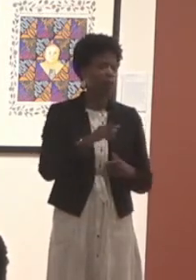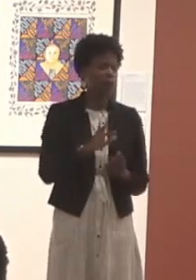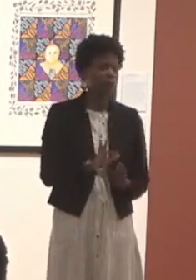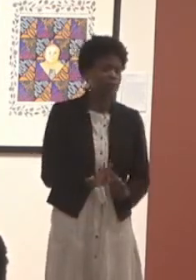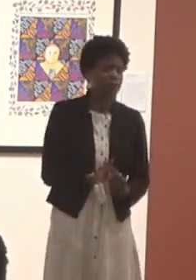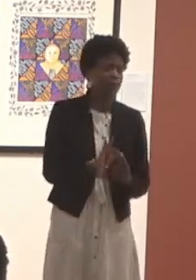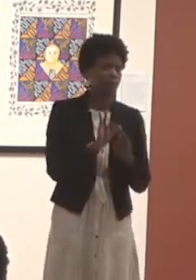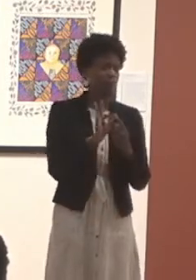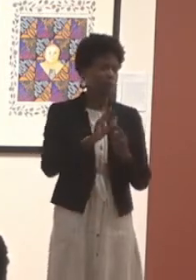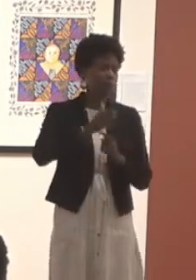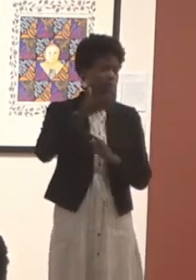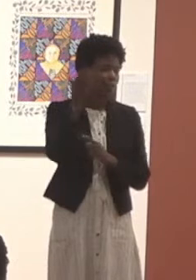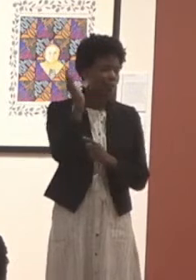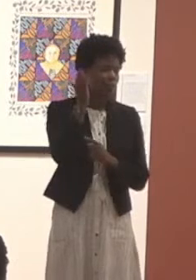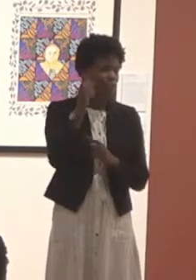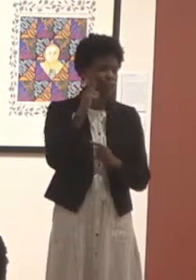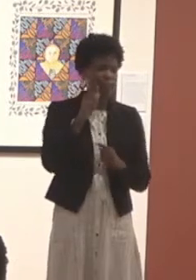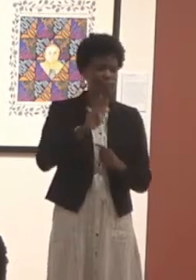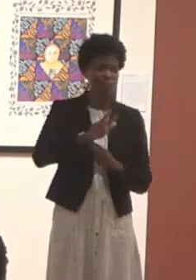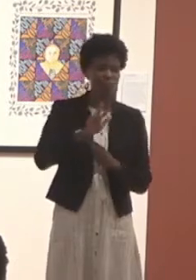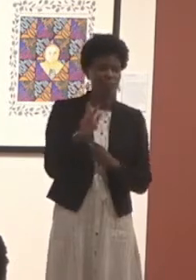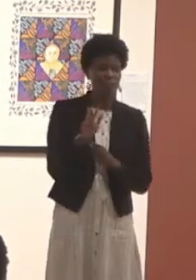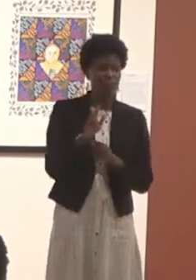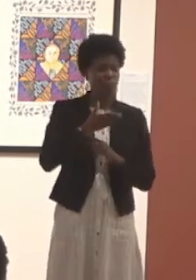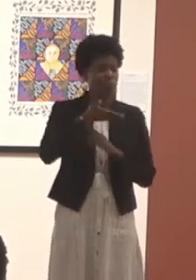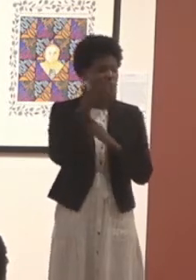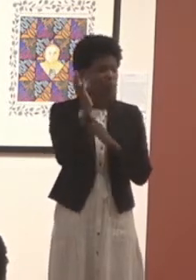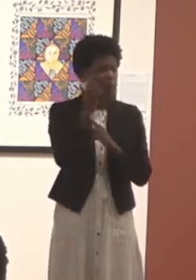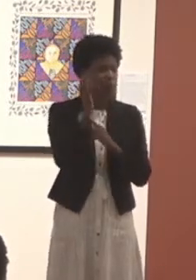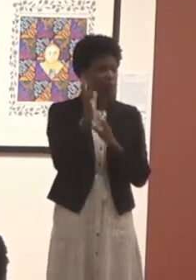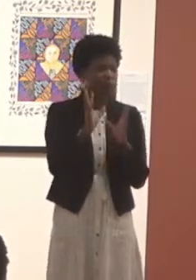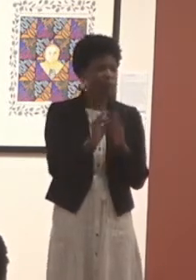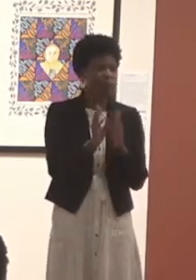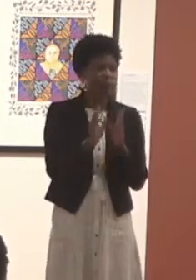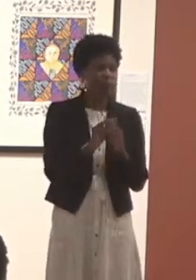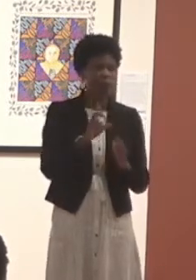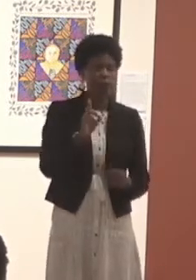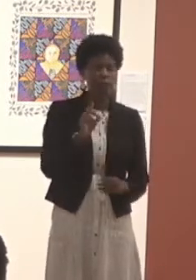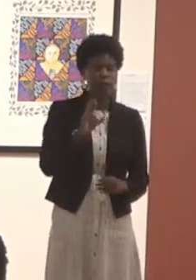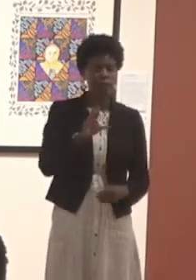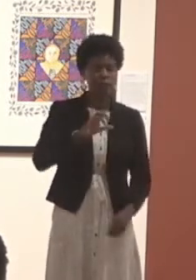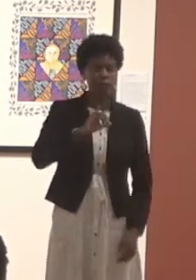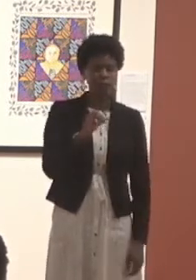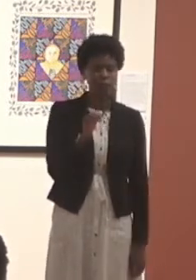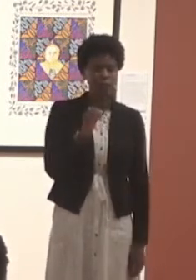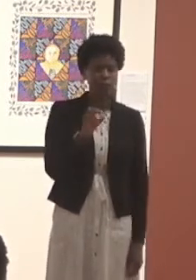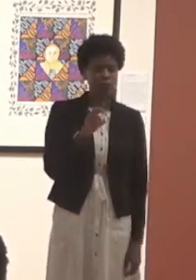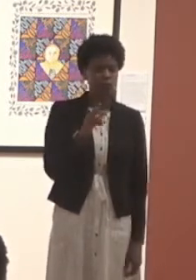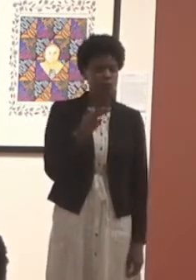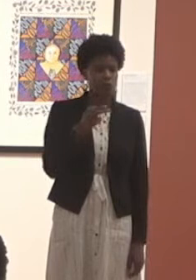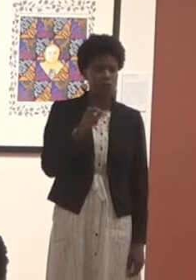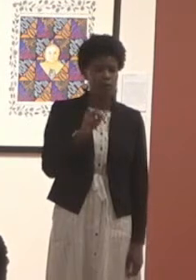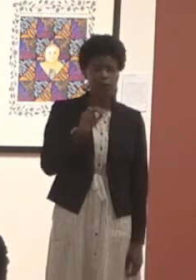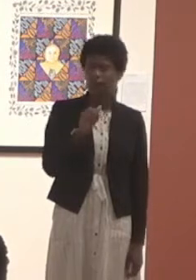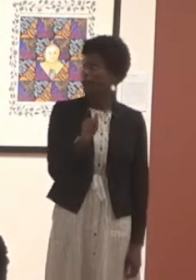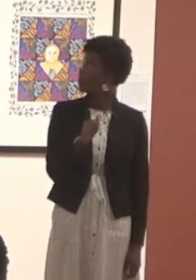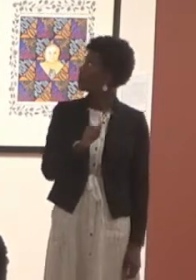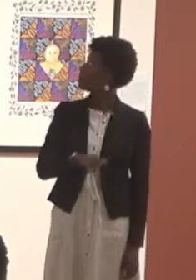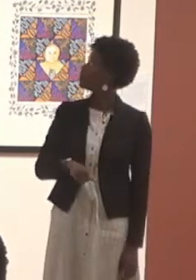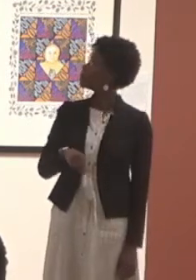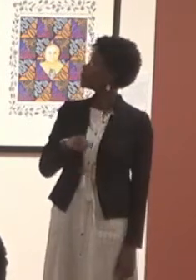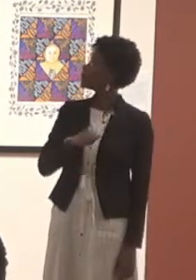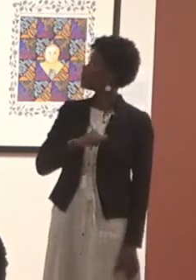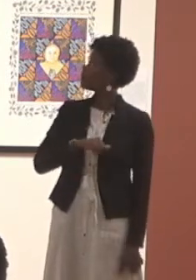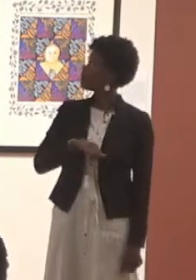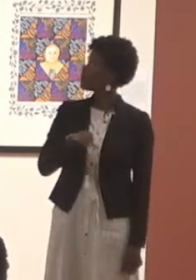Howard's 33rd Annual Porter Colloquium. Dr. Jordana Saggese is Professor of American Art. She